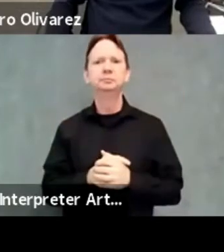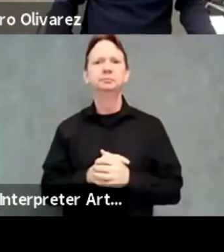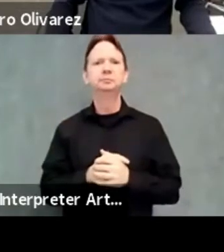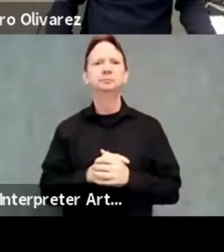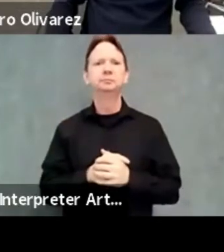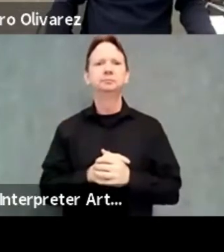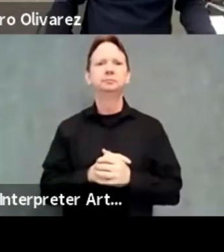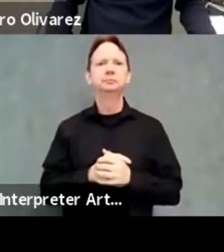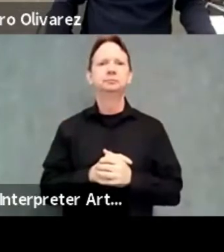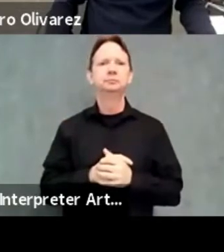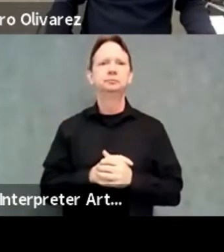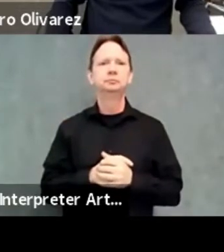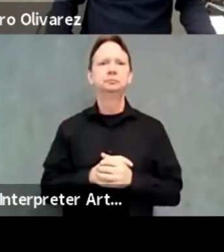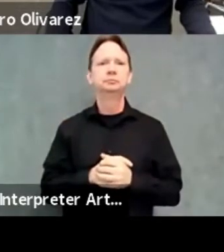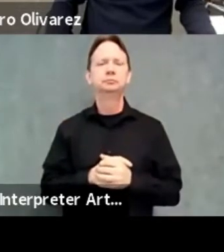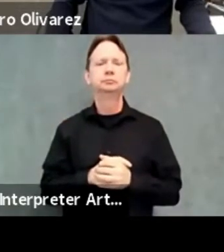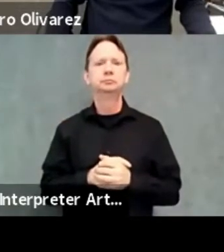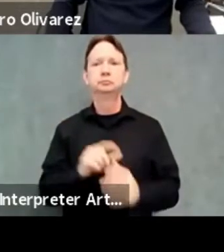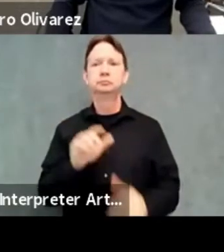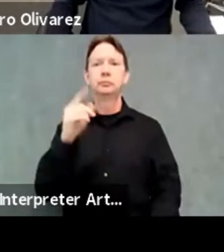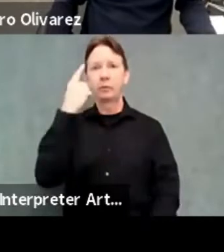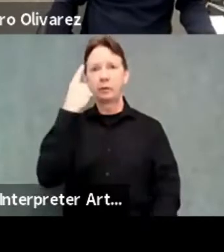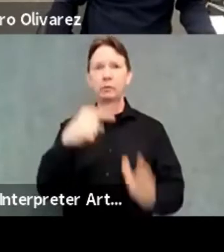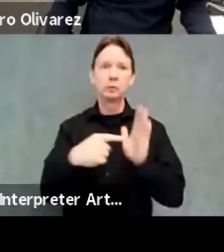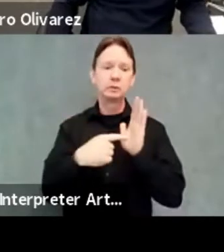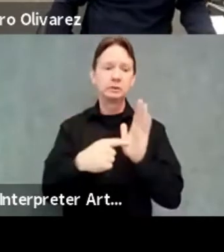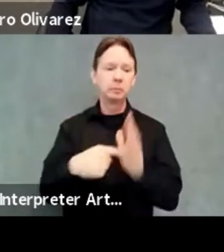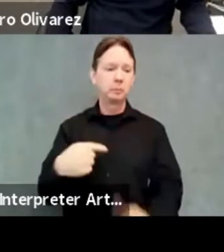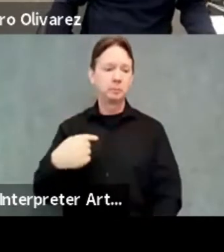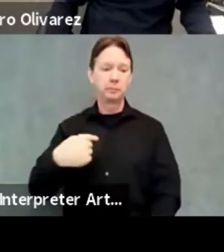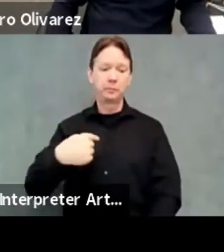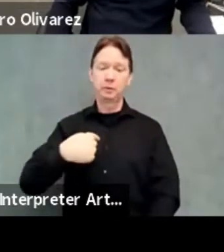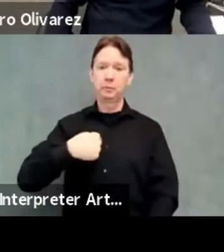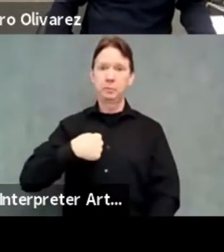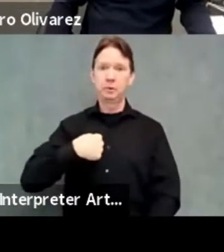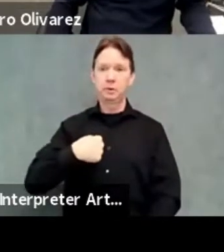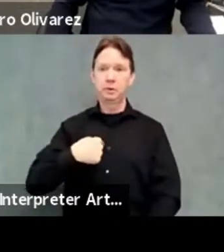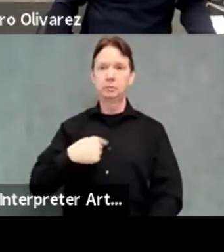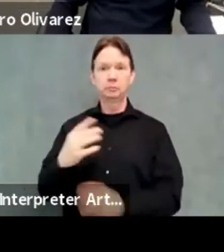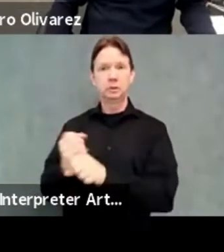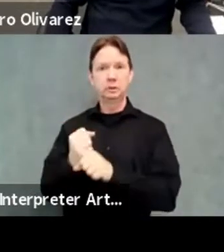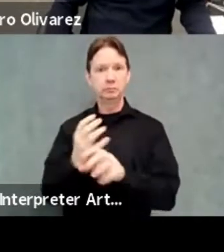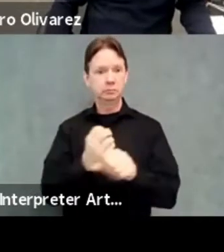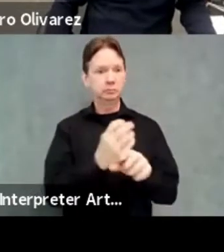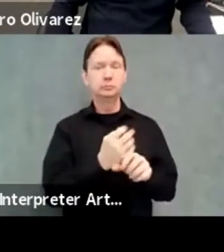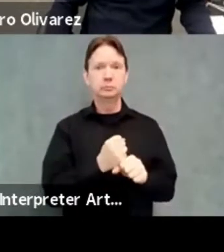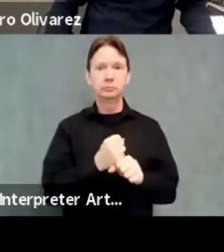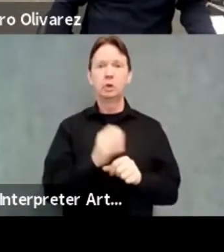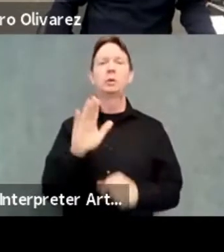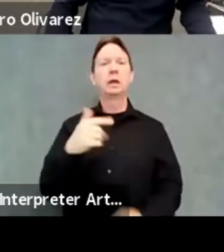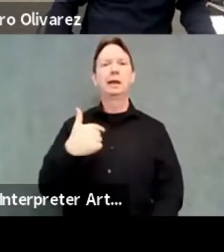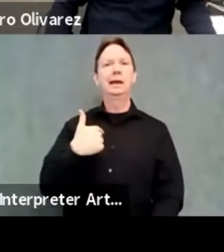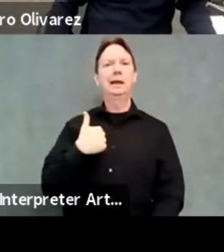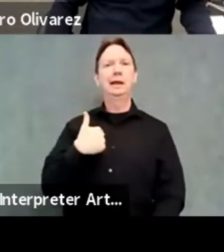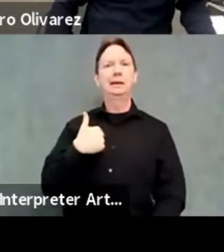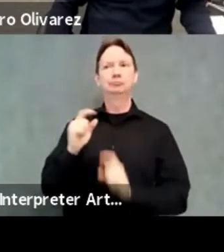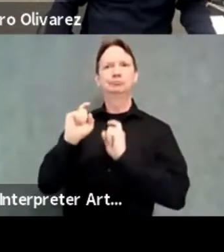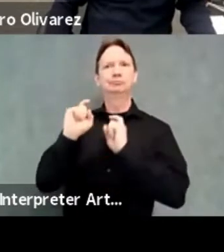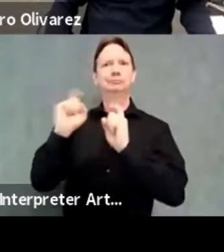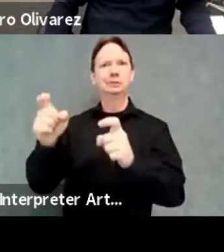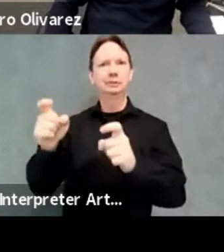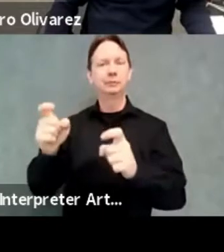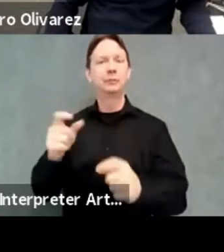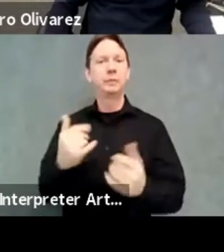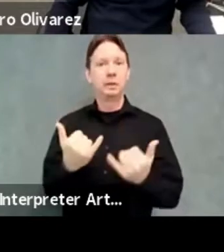so. I give all new officers and current officers the access to post to the SIG, to the